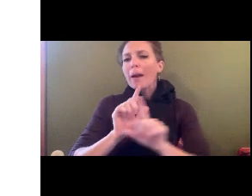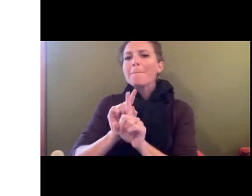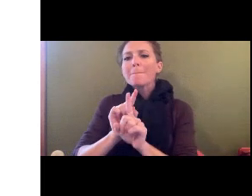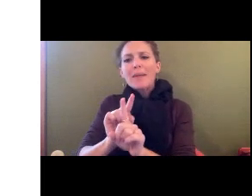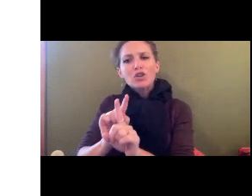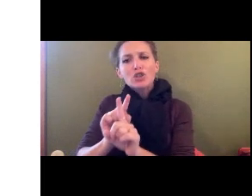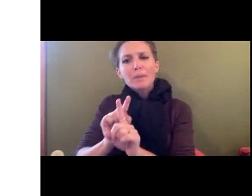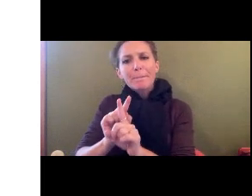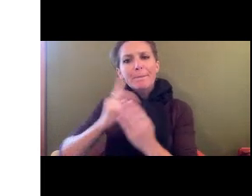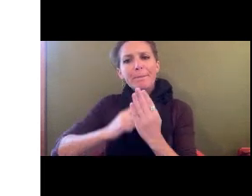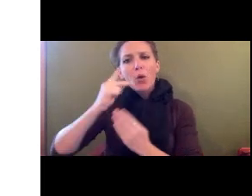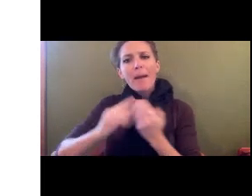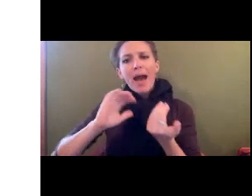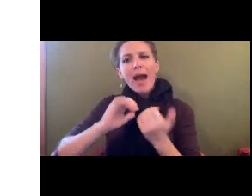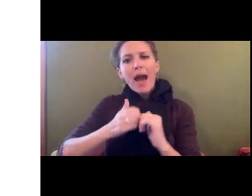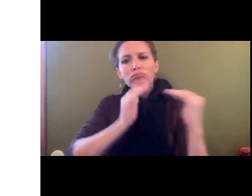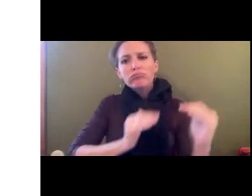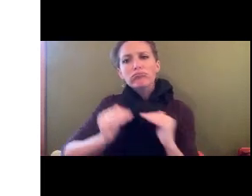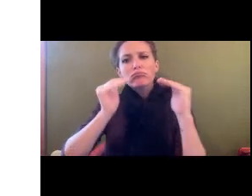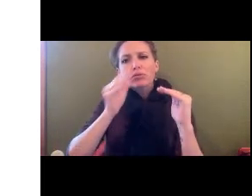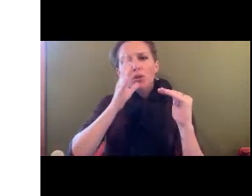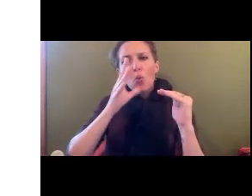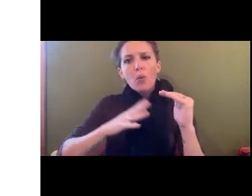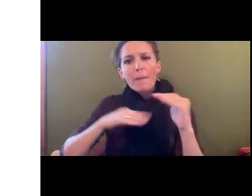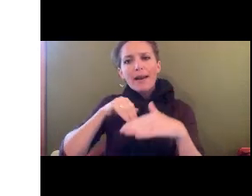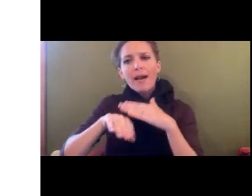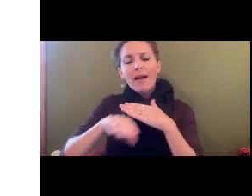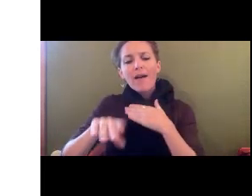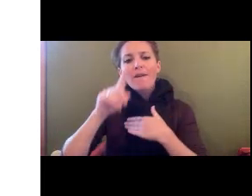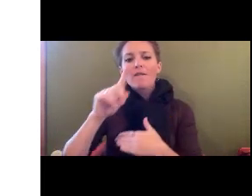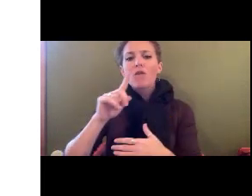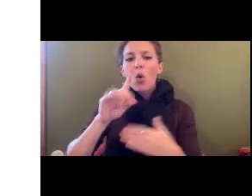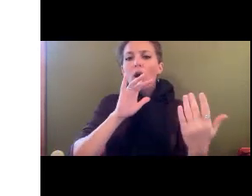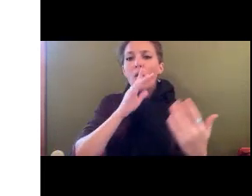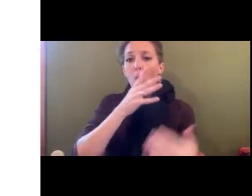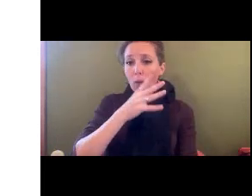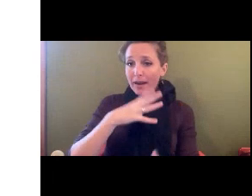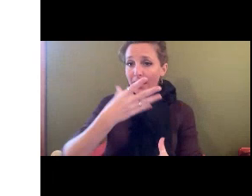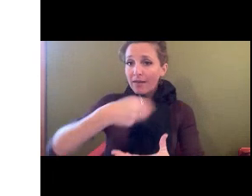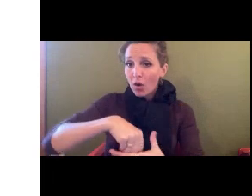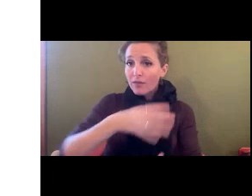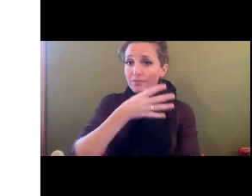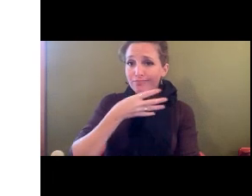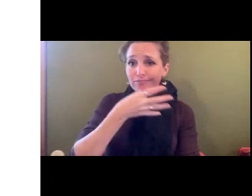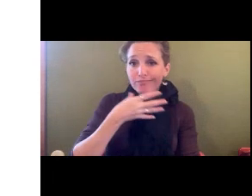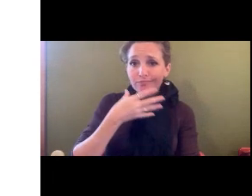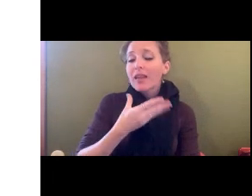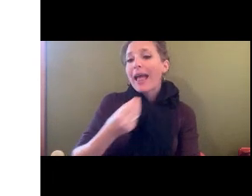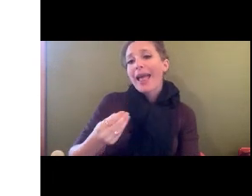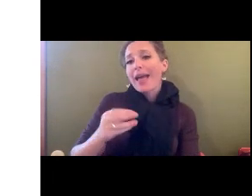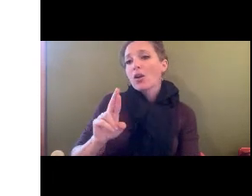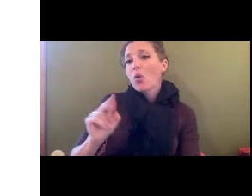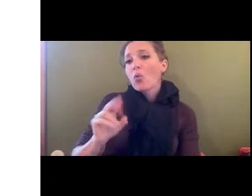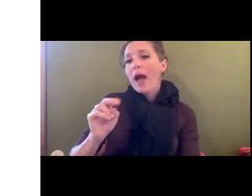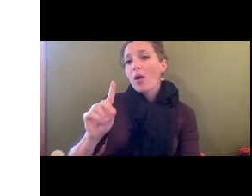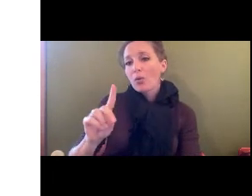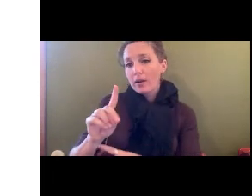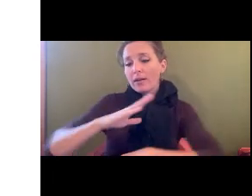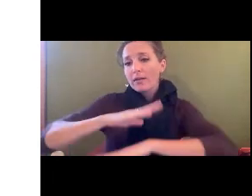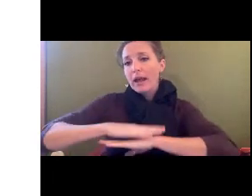to increase women's access to networks for women in agriculture. And again, roundtables, just so we're